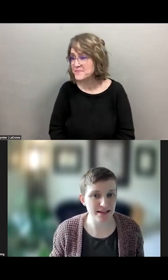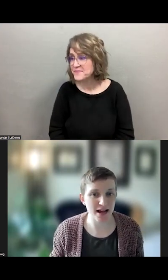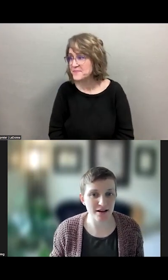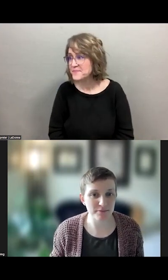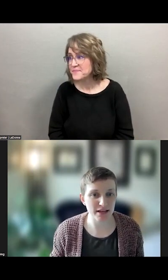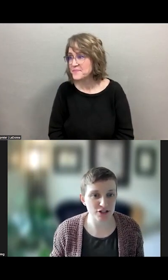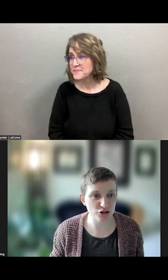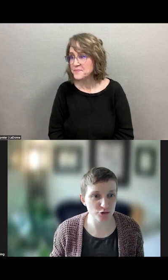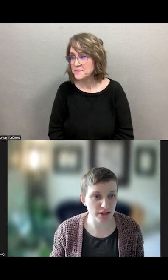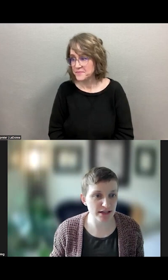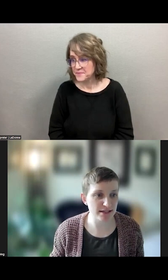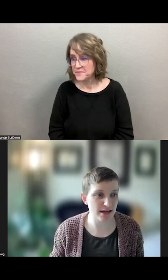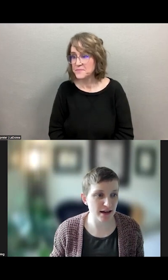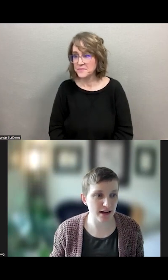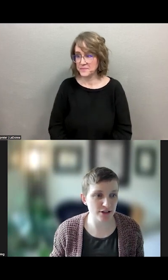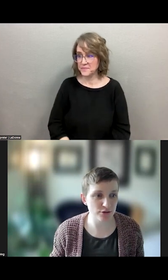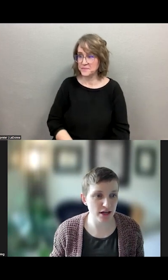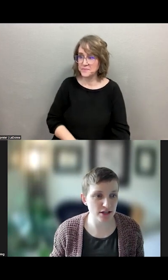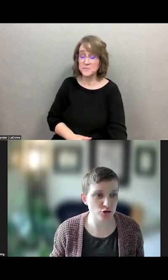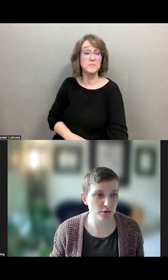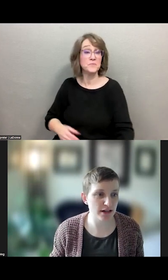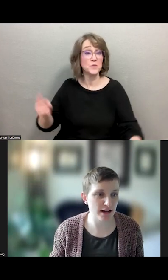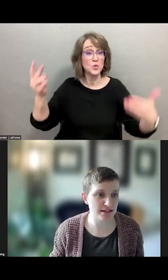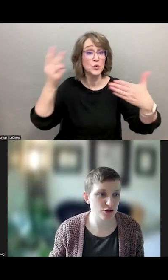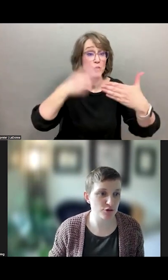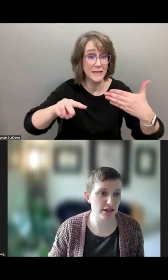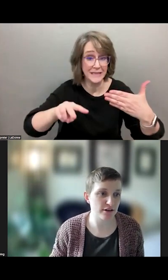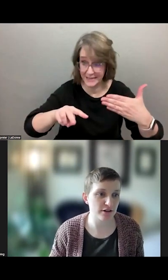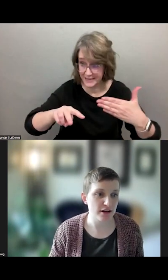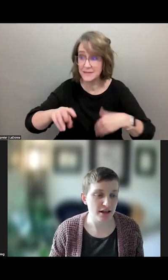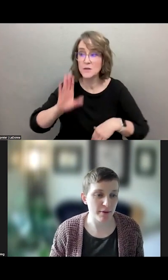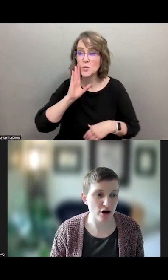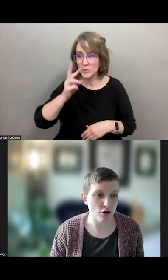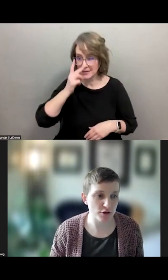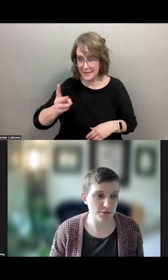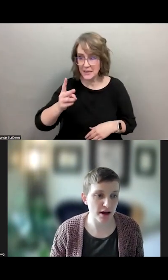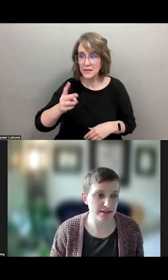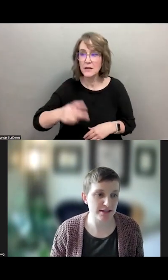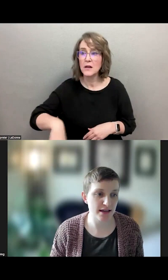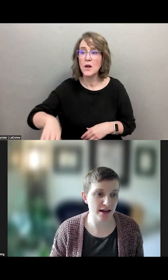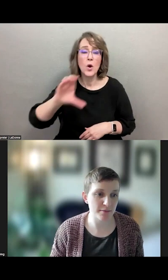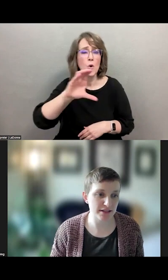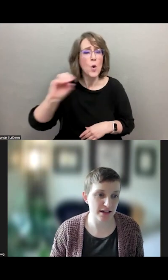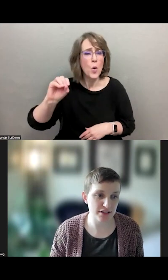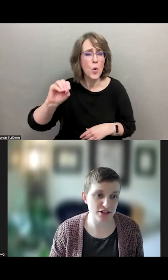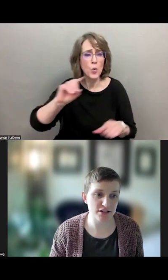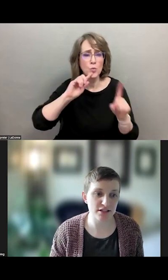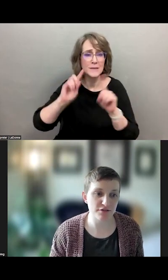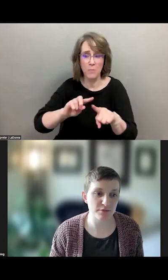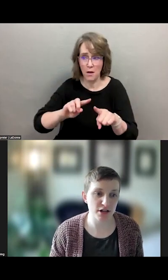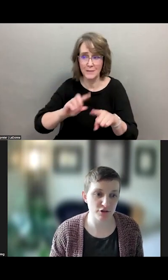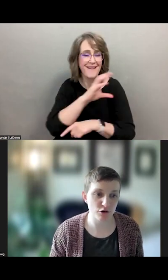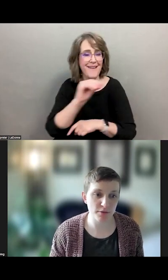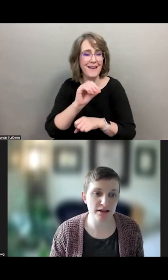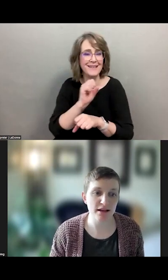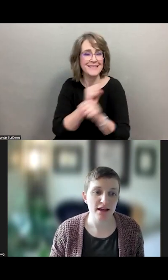And then in 2 weeks, you can join us to hear about co-response and safe stations